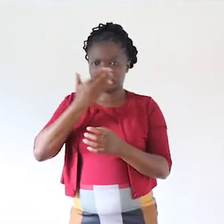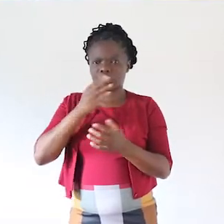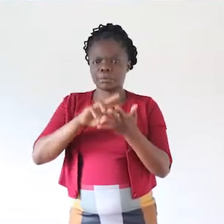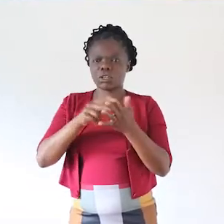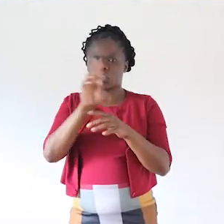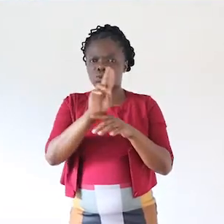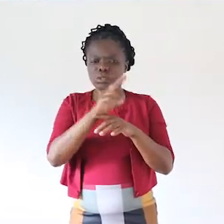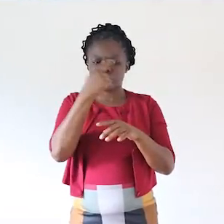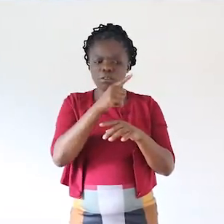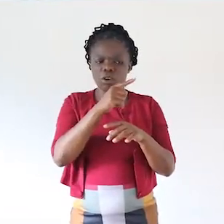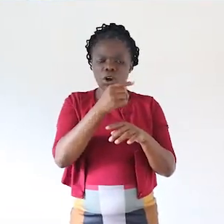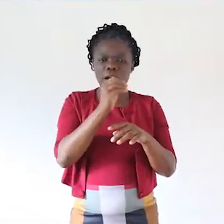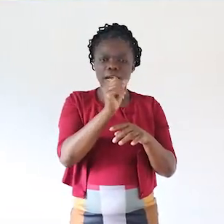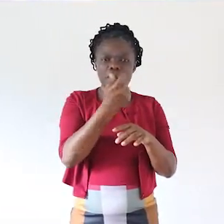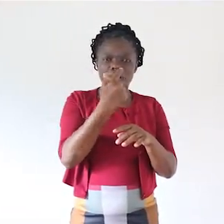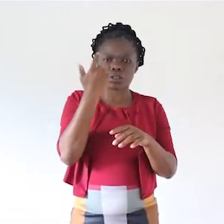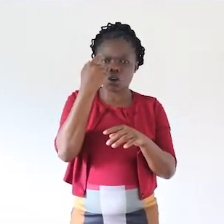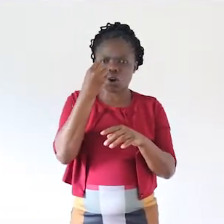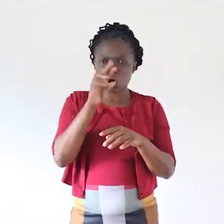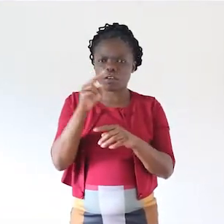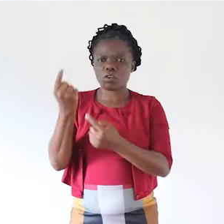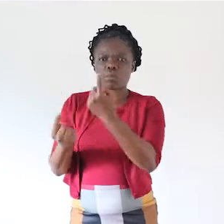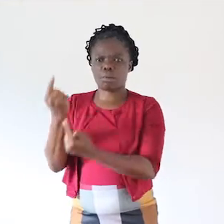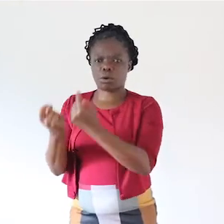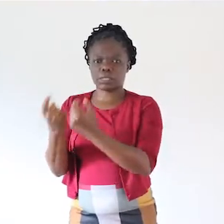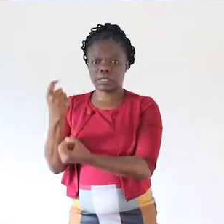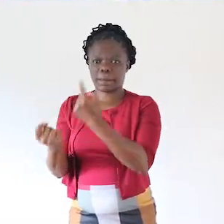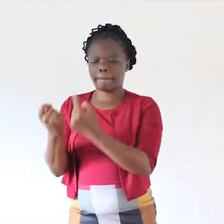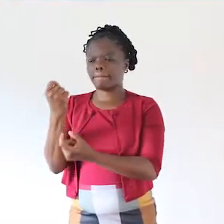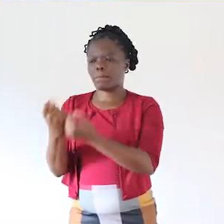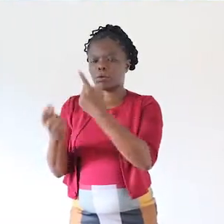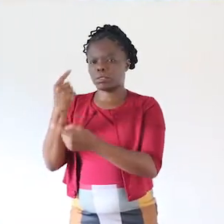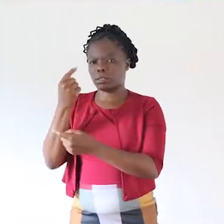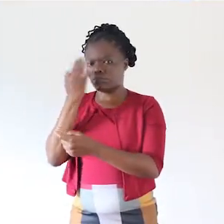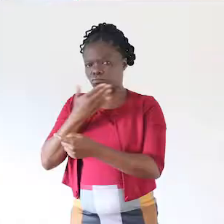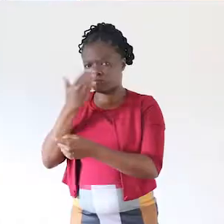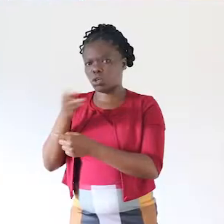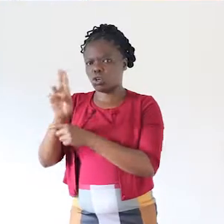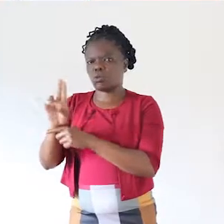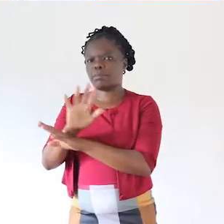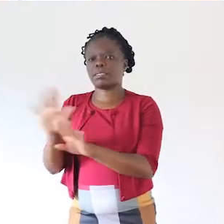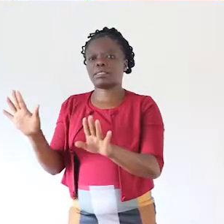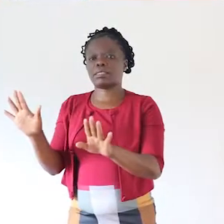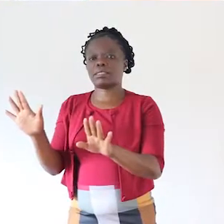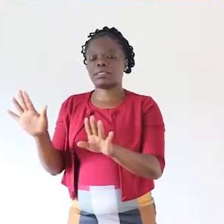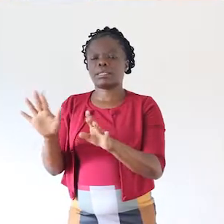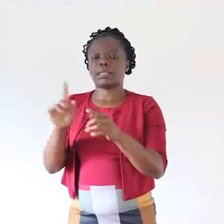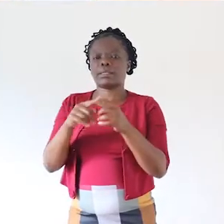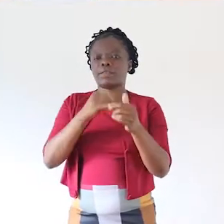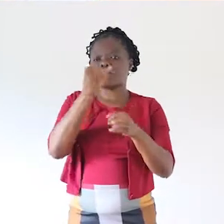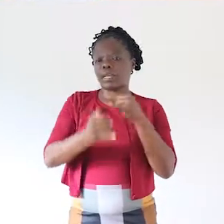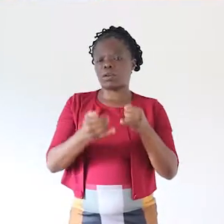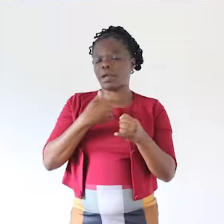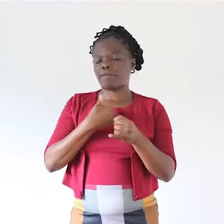use it for groundnuts or for popcorns? For popcorns only. Yeah, for popcorns only. And then finally we have